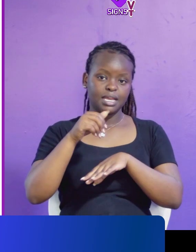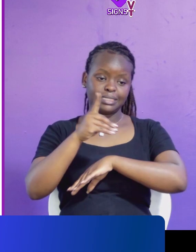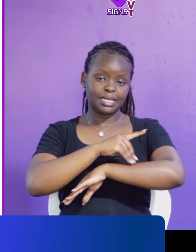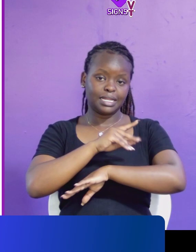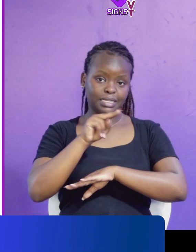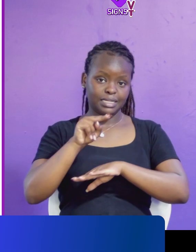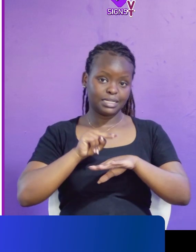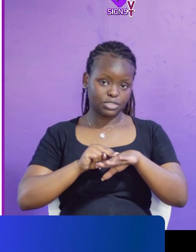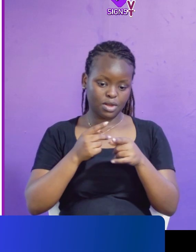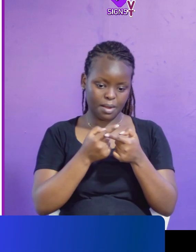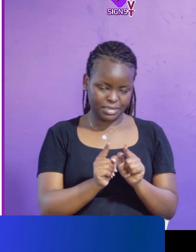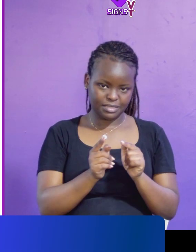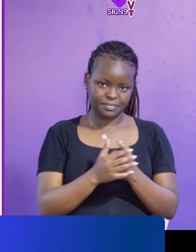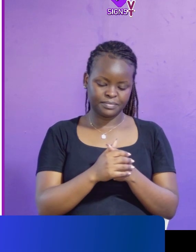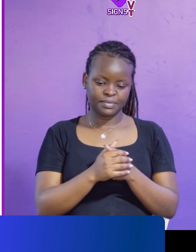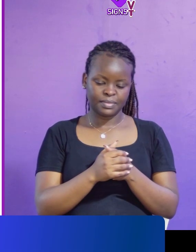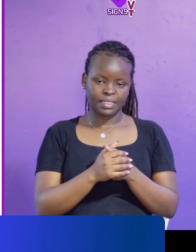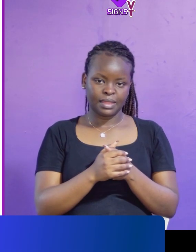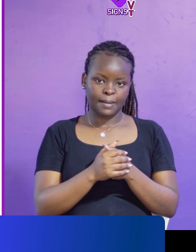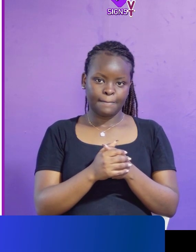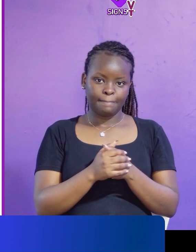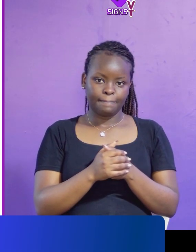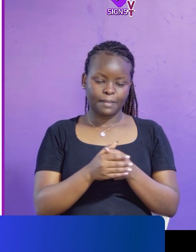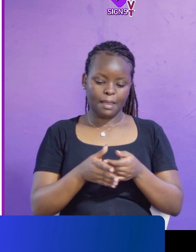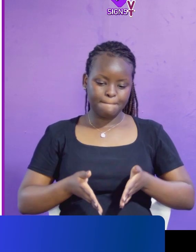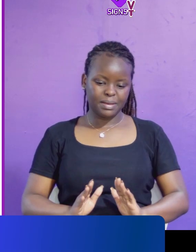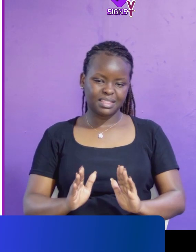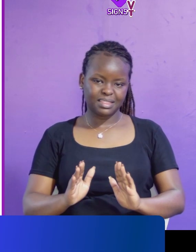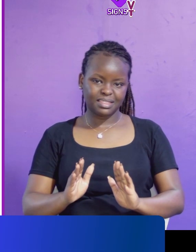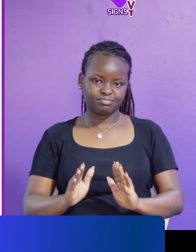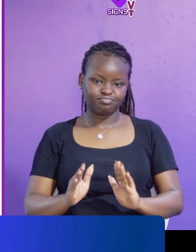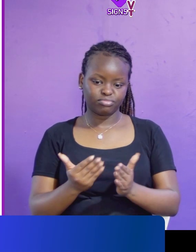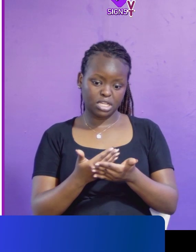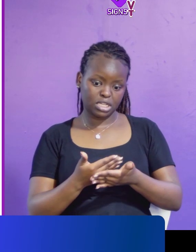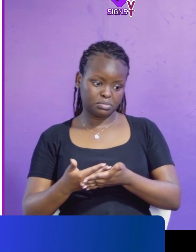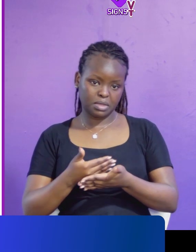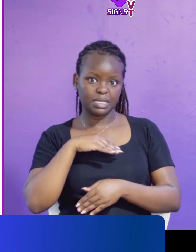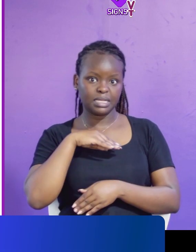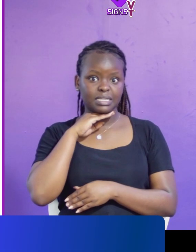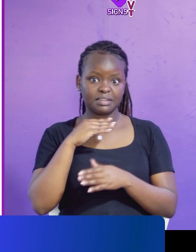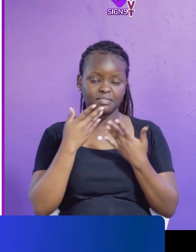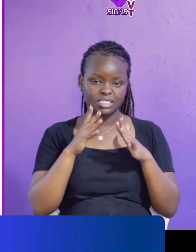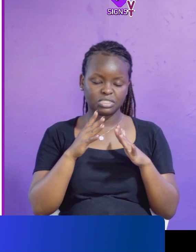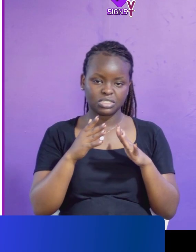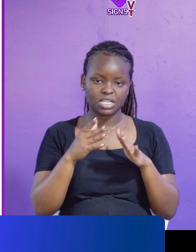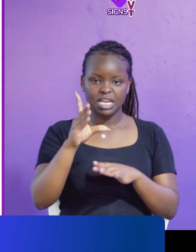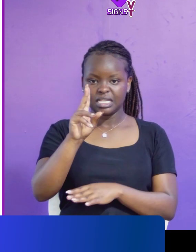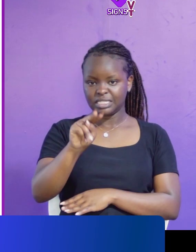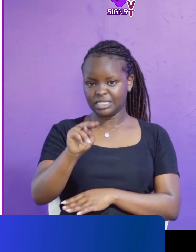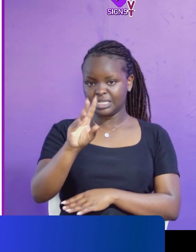a stillbirth, then cancer. That is in your DN2 pullout